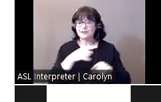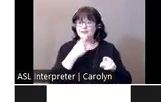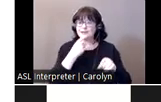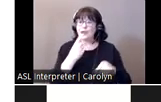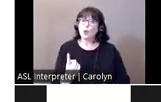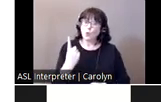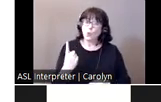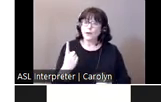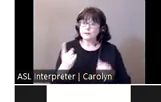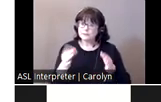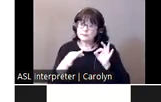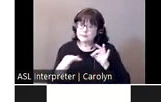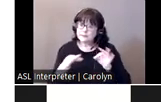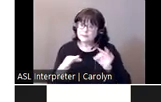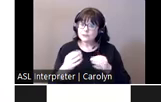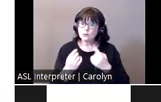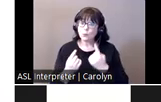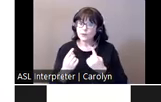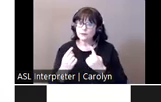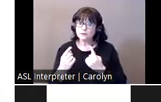for micro-credentials in Canada or anywhere else.